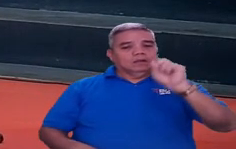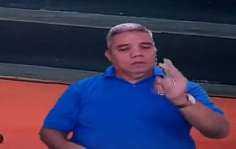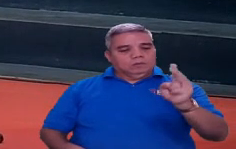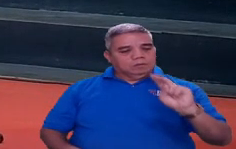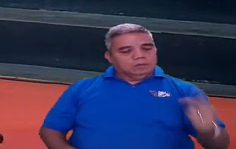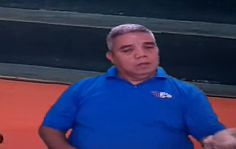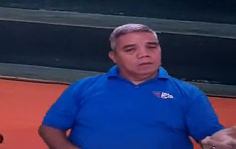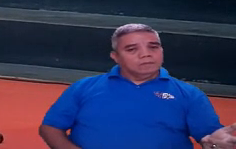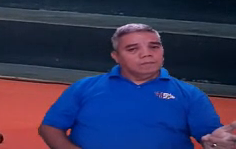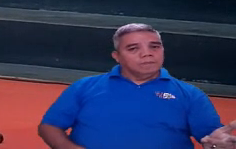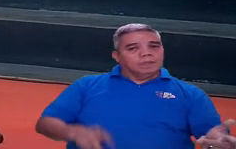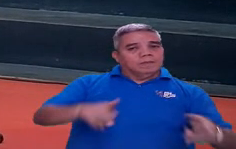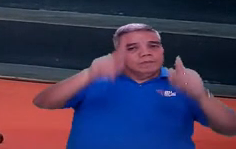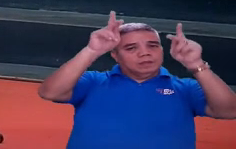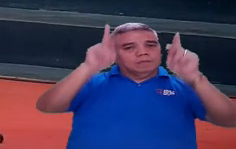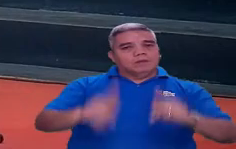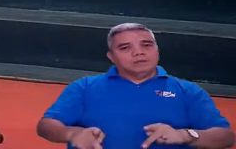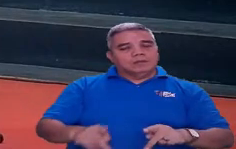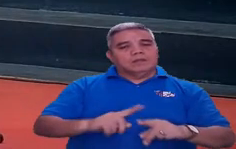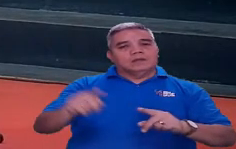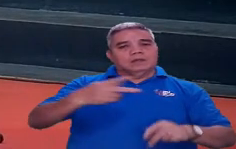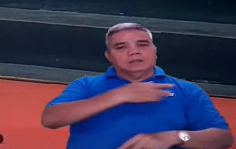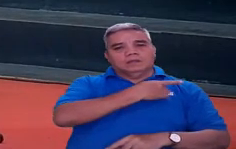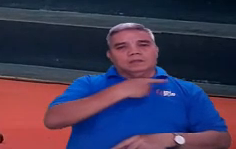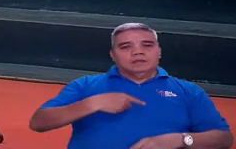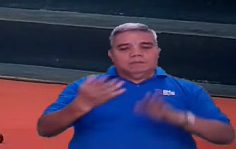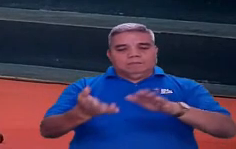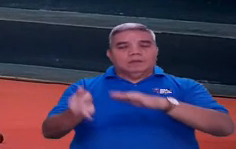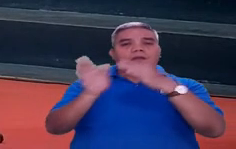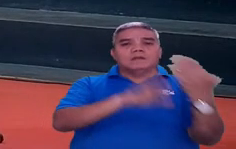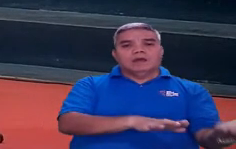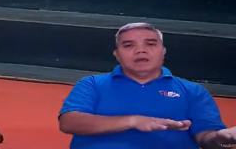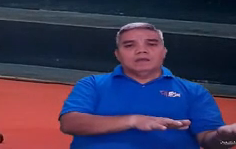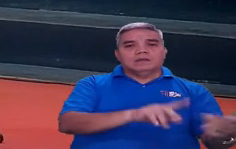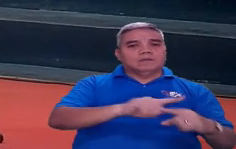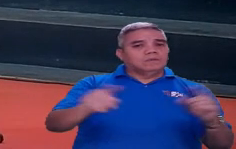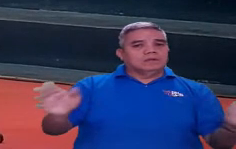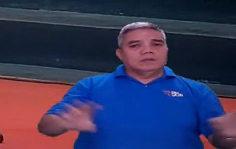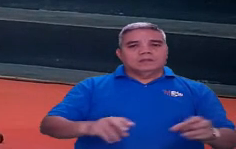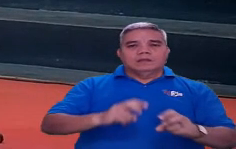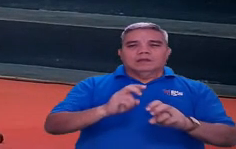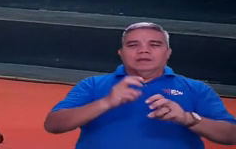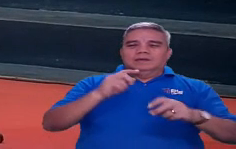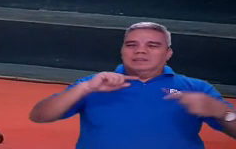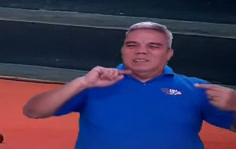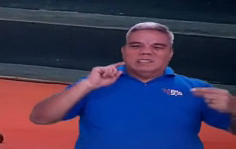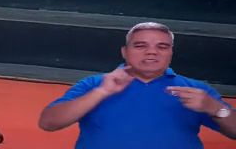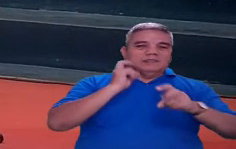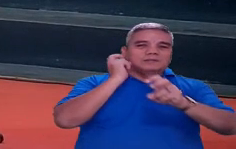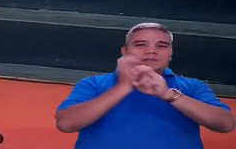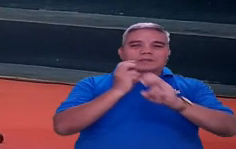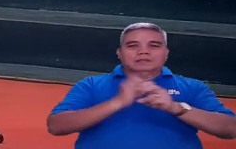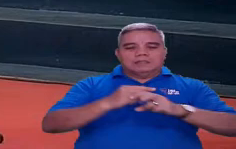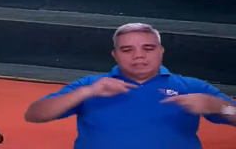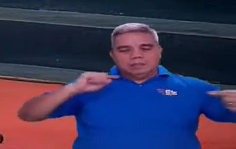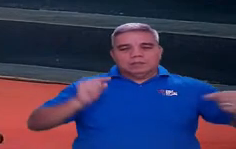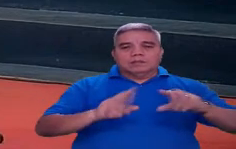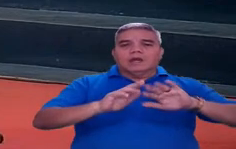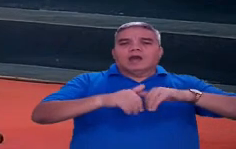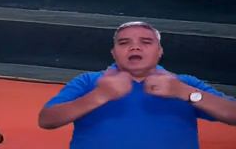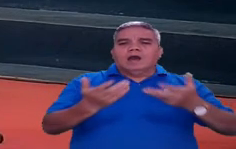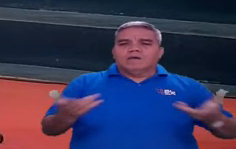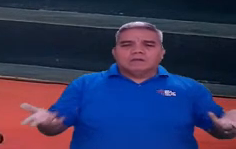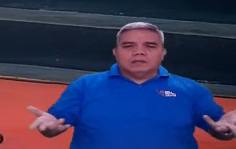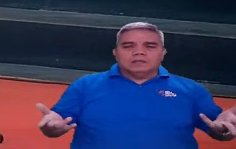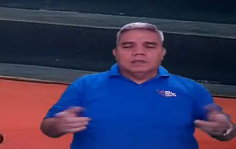a person in this country dies. And it's just heartbreaking how how there